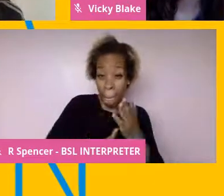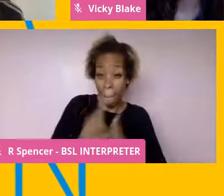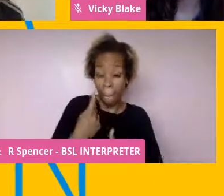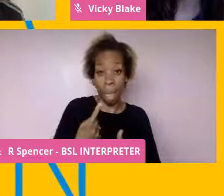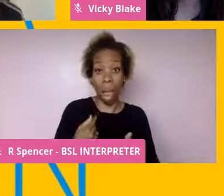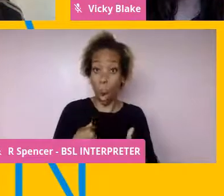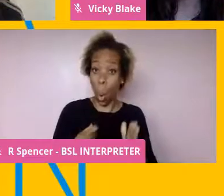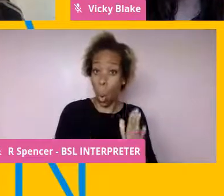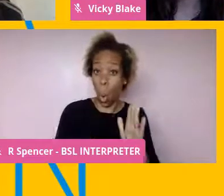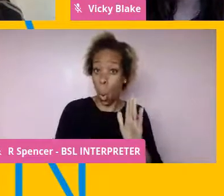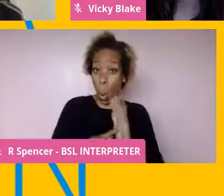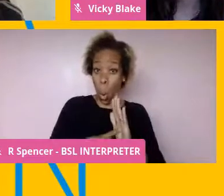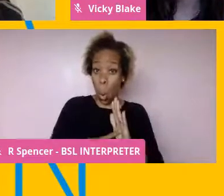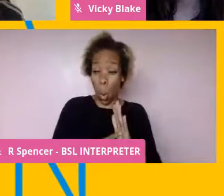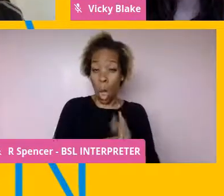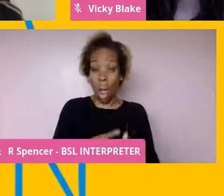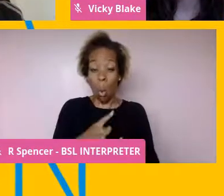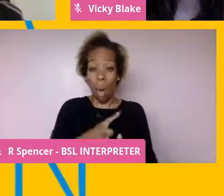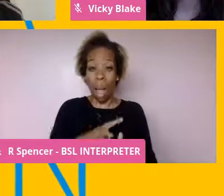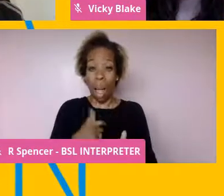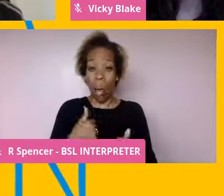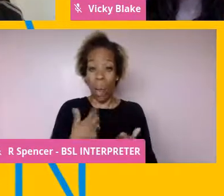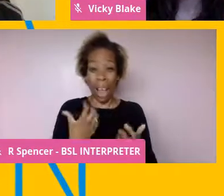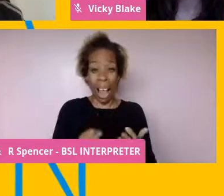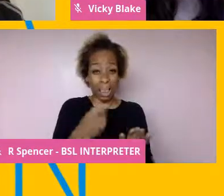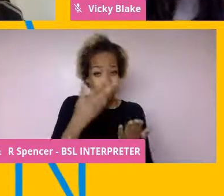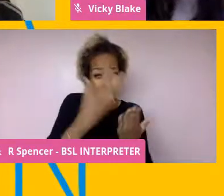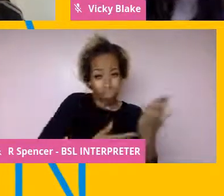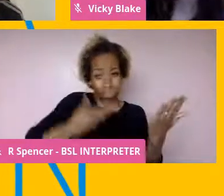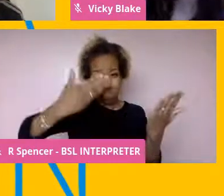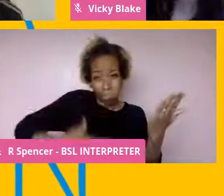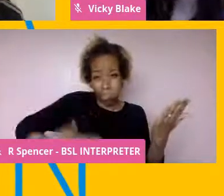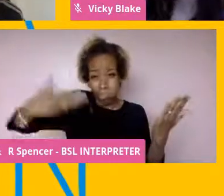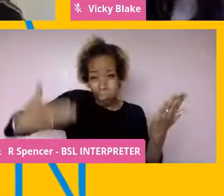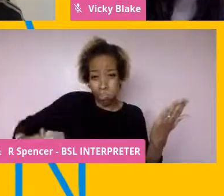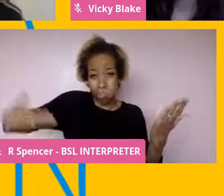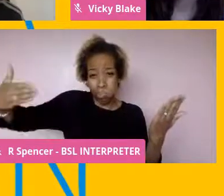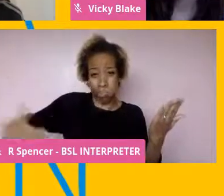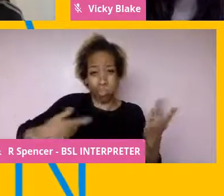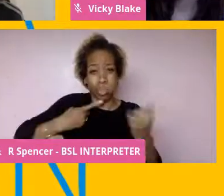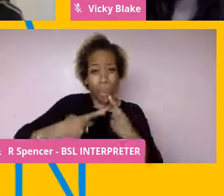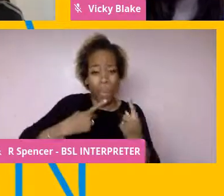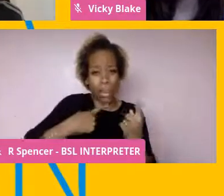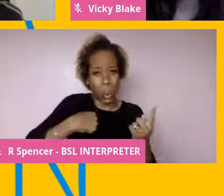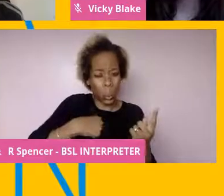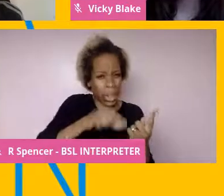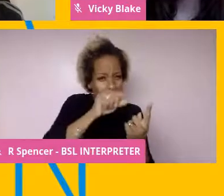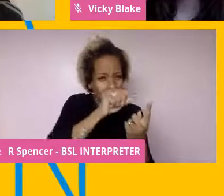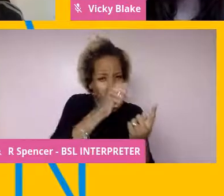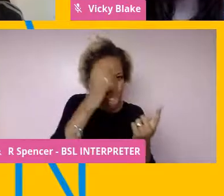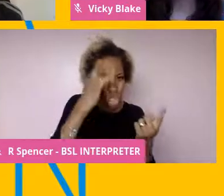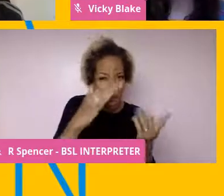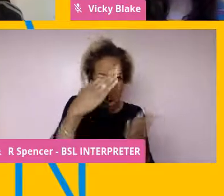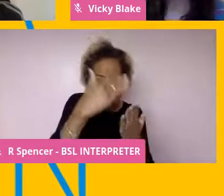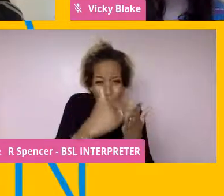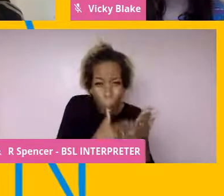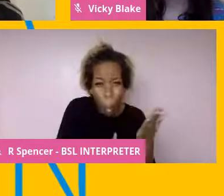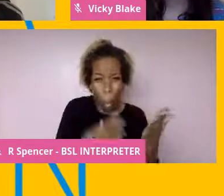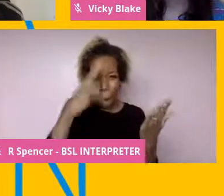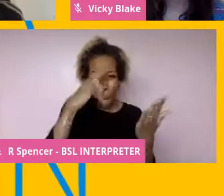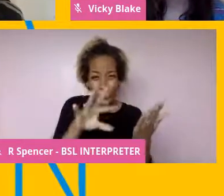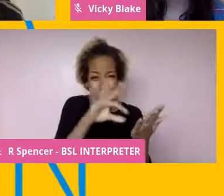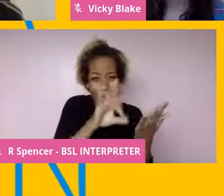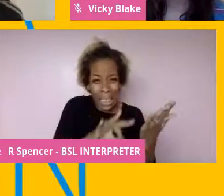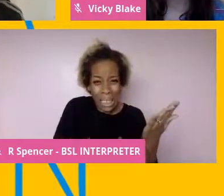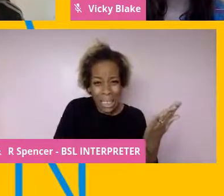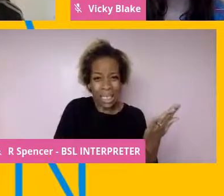We went through sheets and sheets of work, of ticking off, didn't let go until we'd got a tick against someone's name, knowing, having confirmation from them that